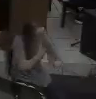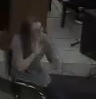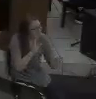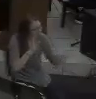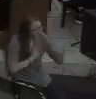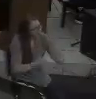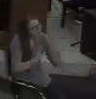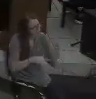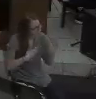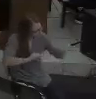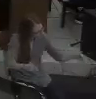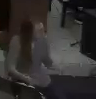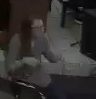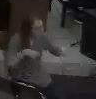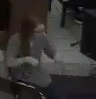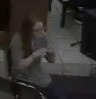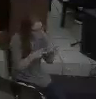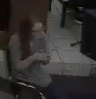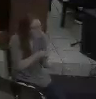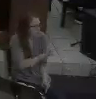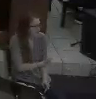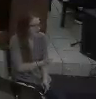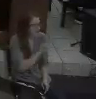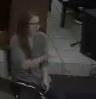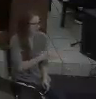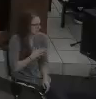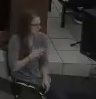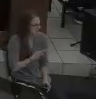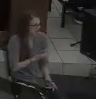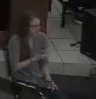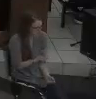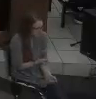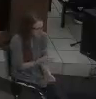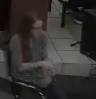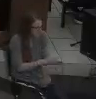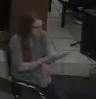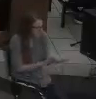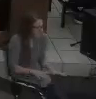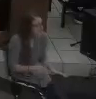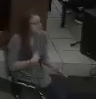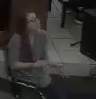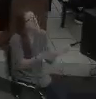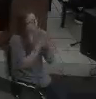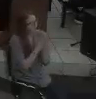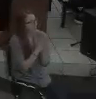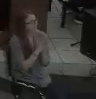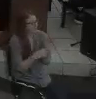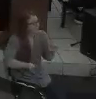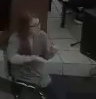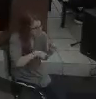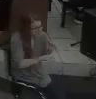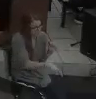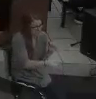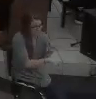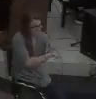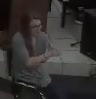welcome. This is the place to be, and so that's what I do on Sunday. So I am asking, because we're in need of